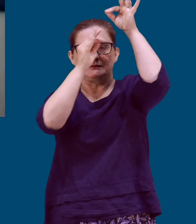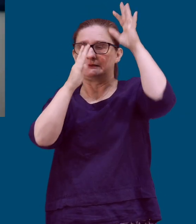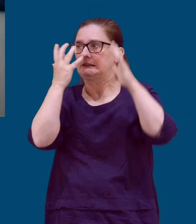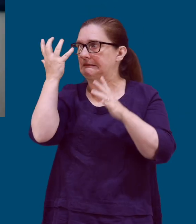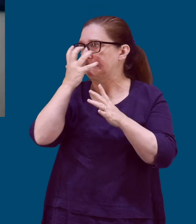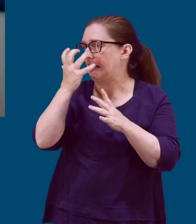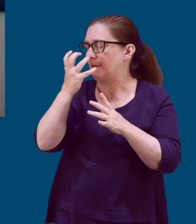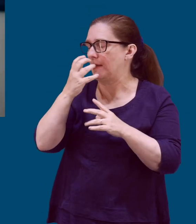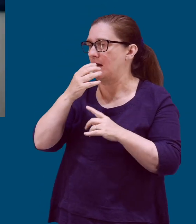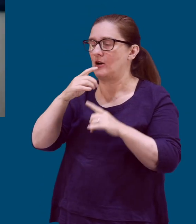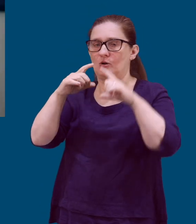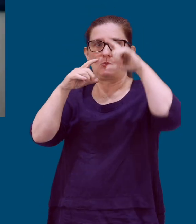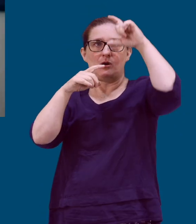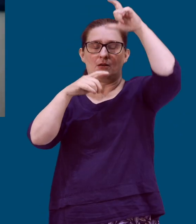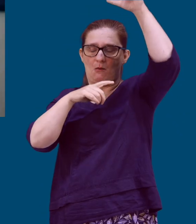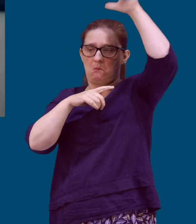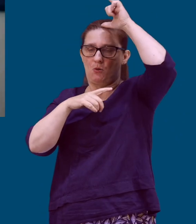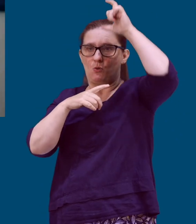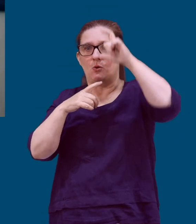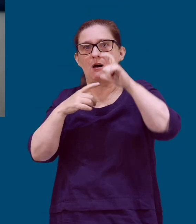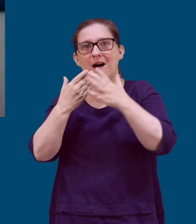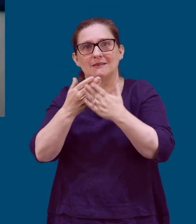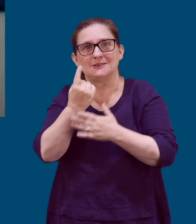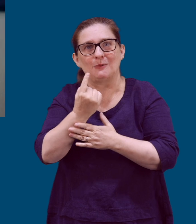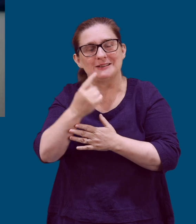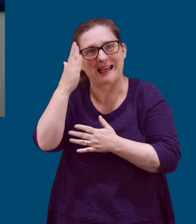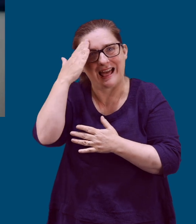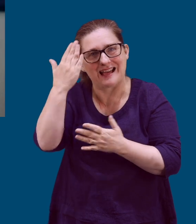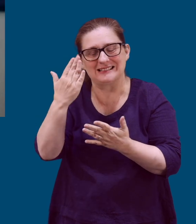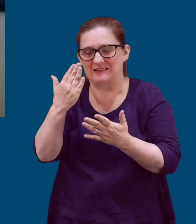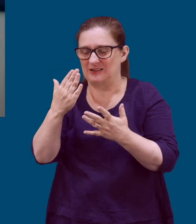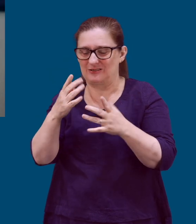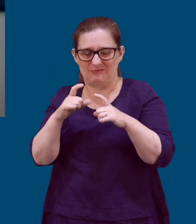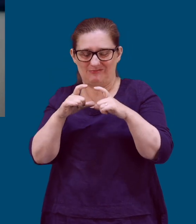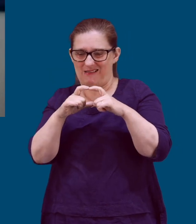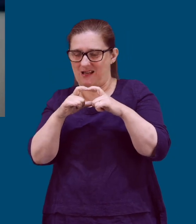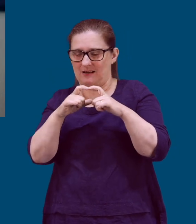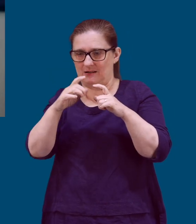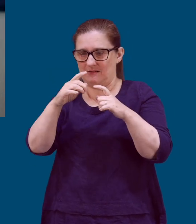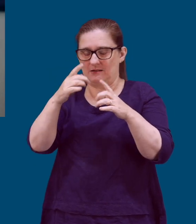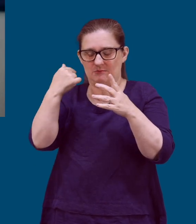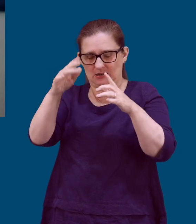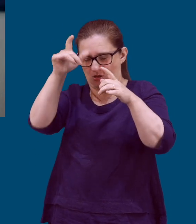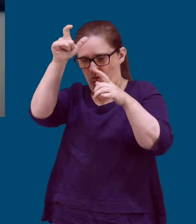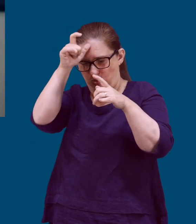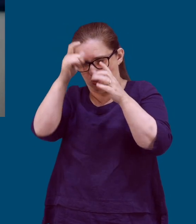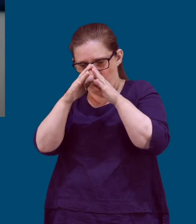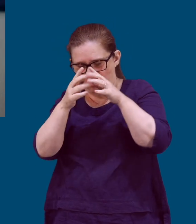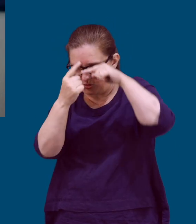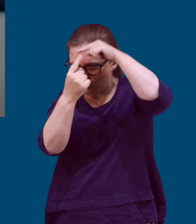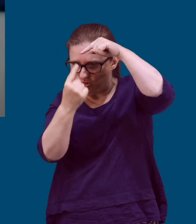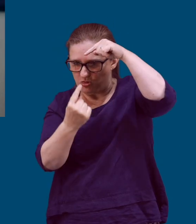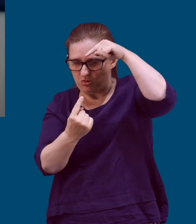and landing on someone's head. Not a wet mollusky lump, but a skull cracked open on a slug